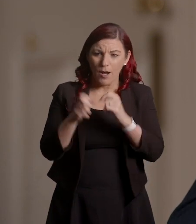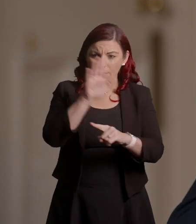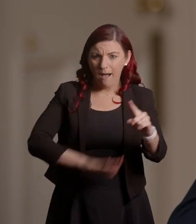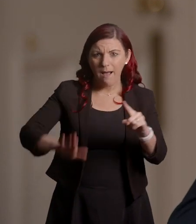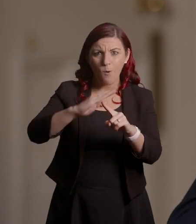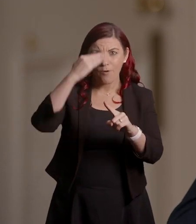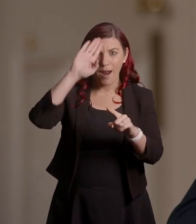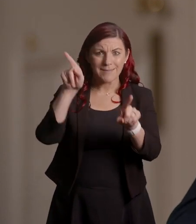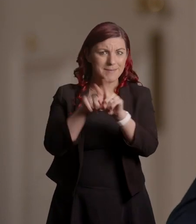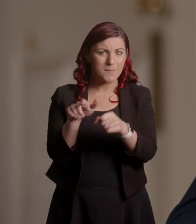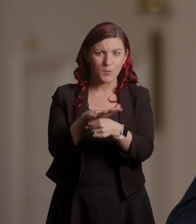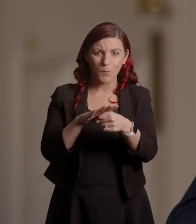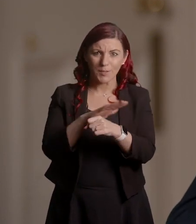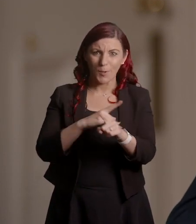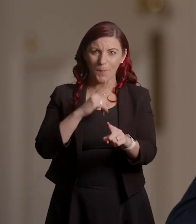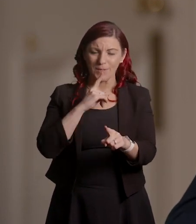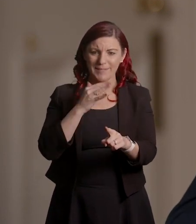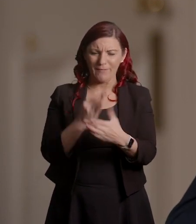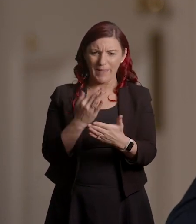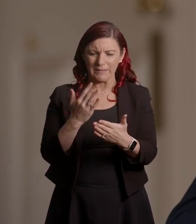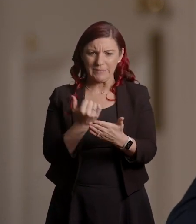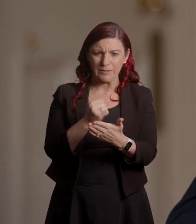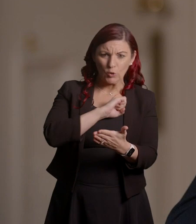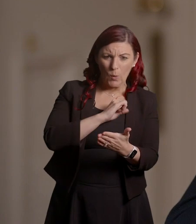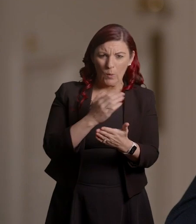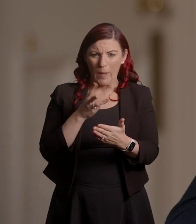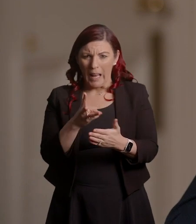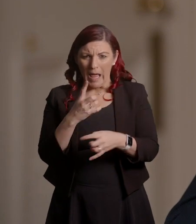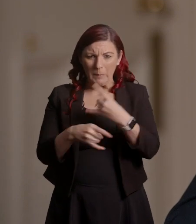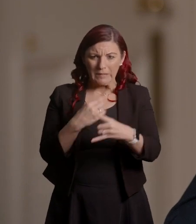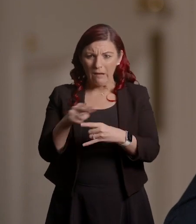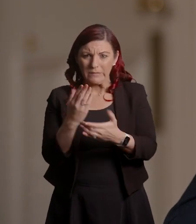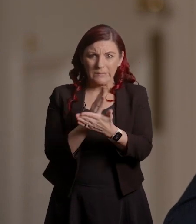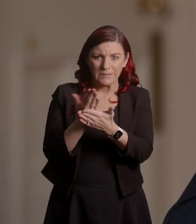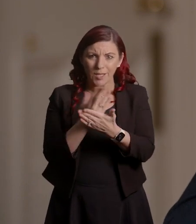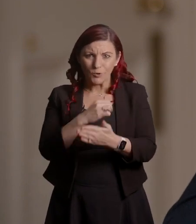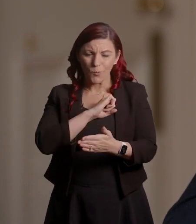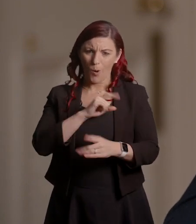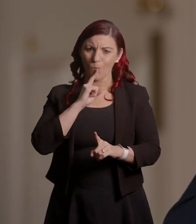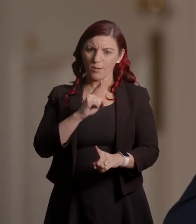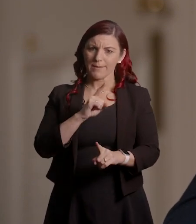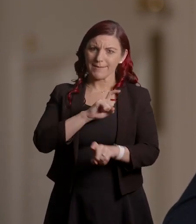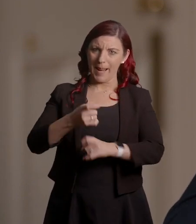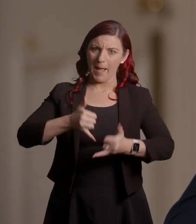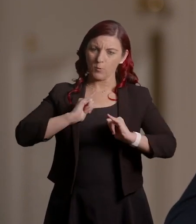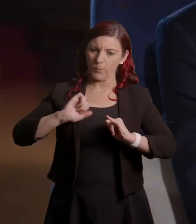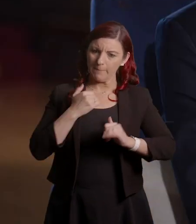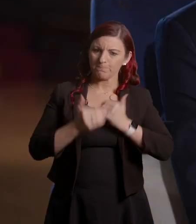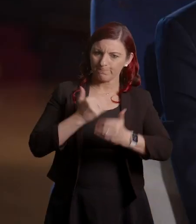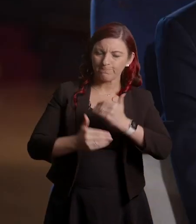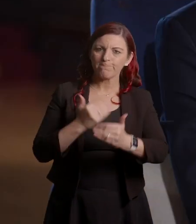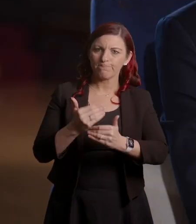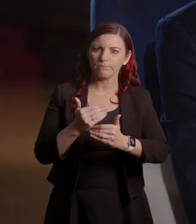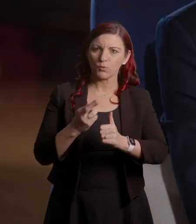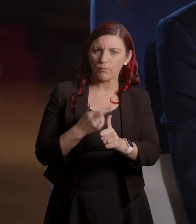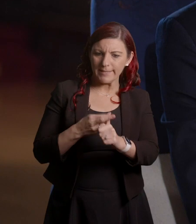in the same position, but that uncertainty was difficult to deal with, but the lads kept the show on the road and kept the head down